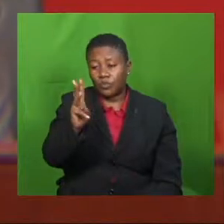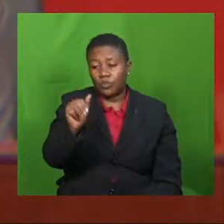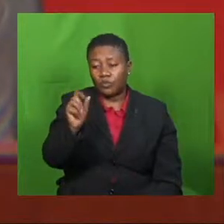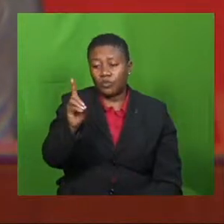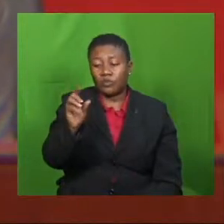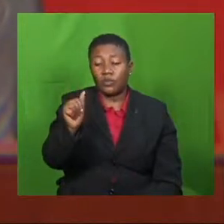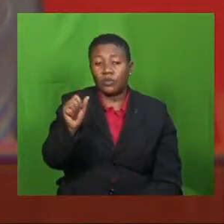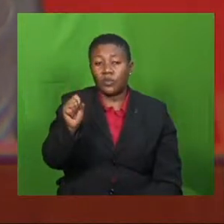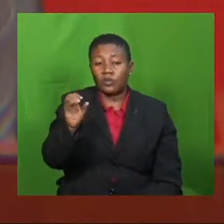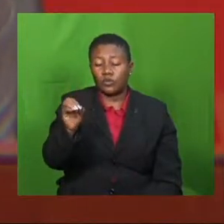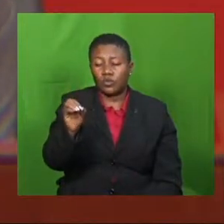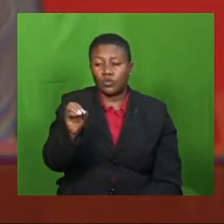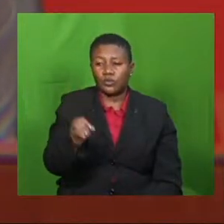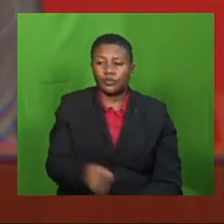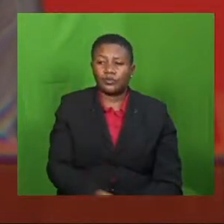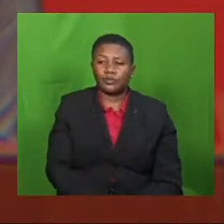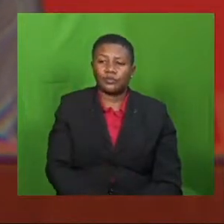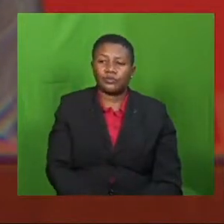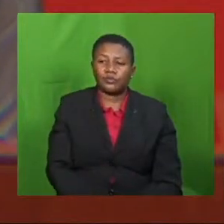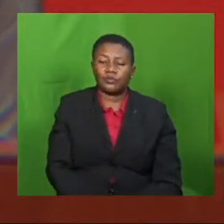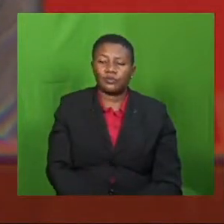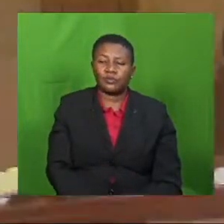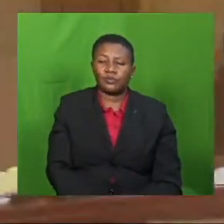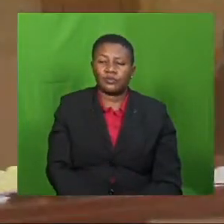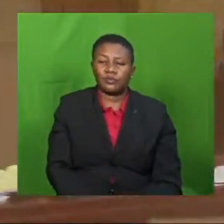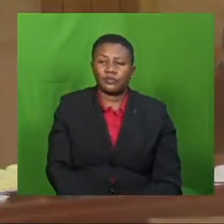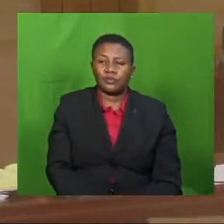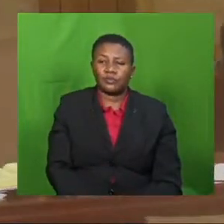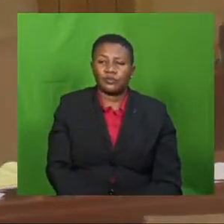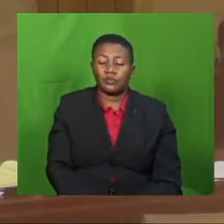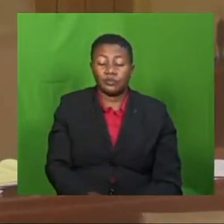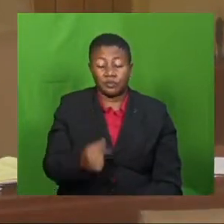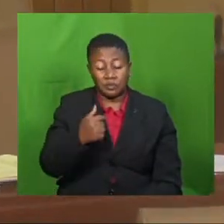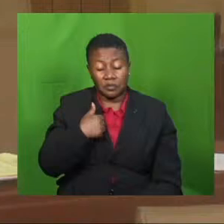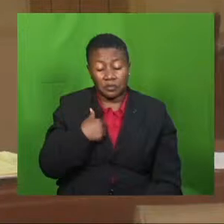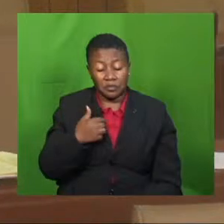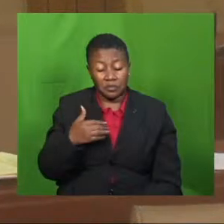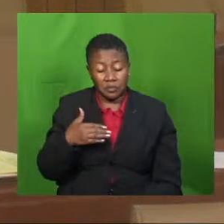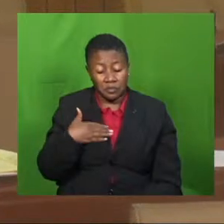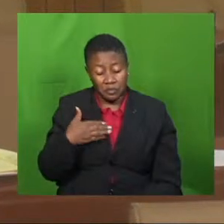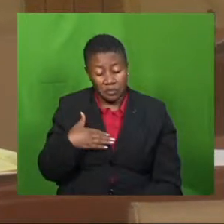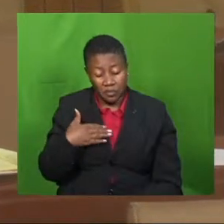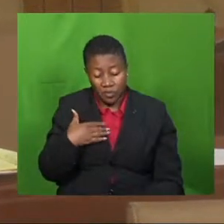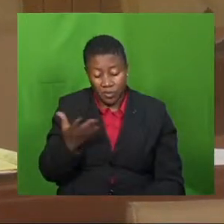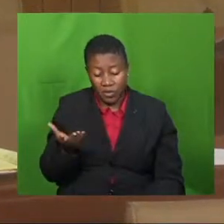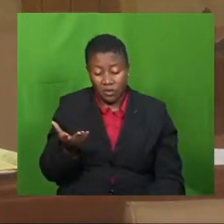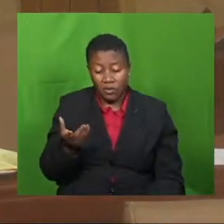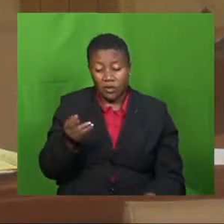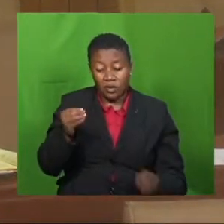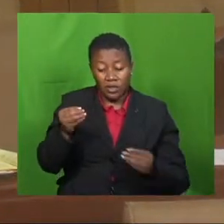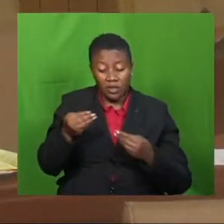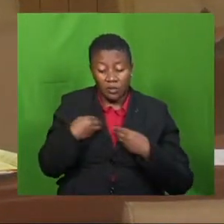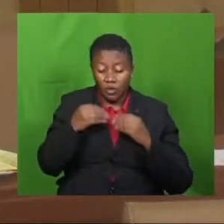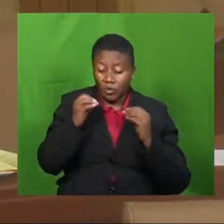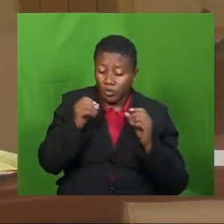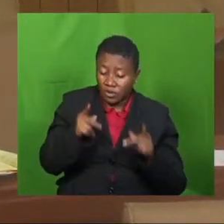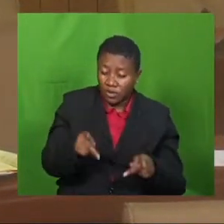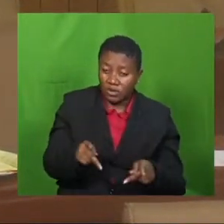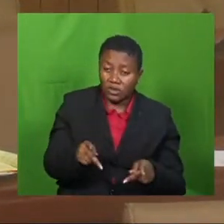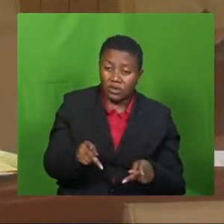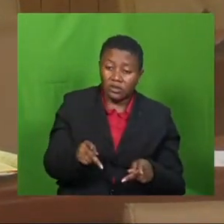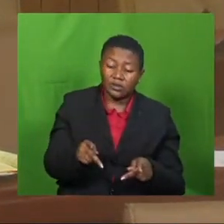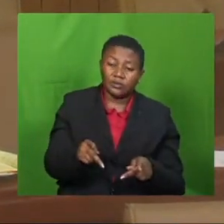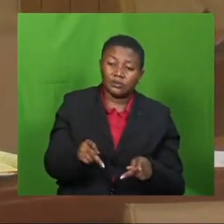something. Okay. Honorable Speaker, I'm grateful to you for the opportunity to add my voice to